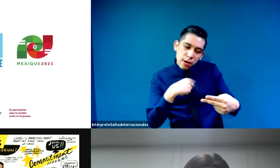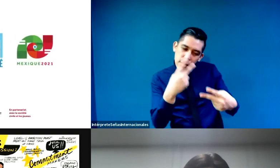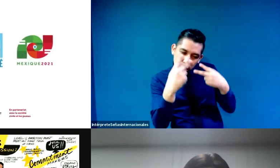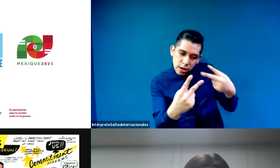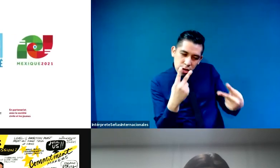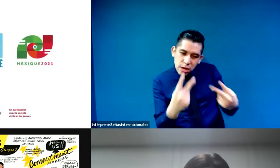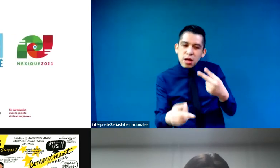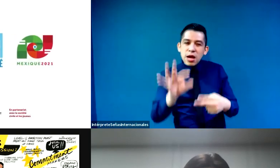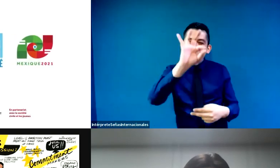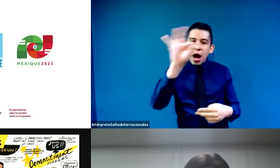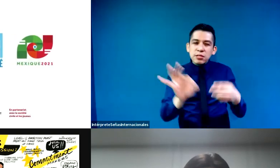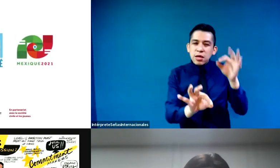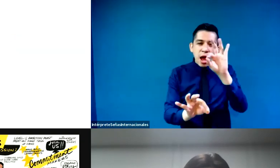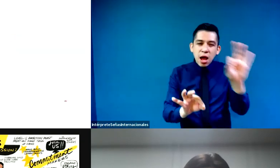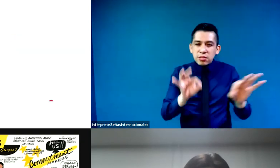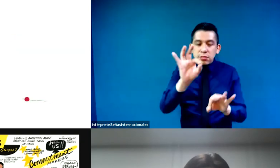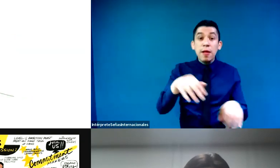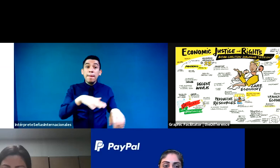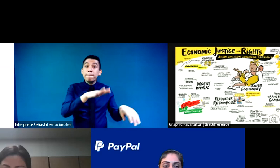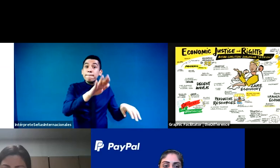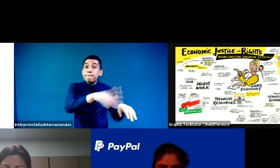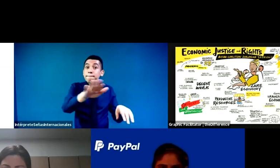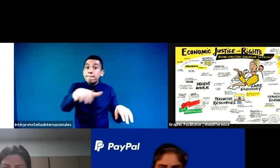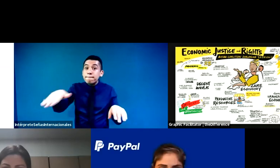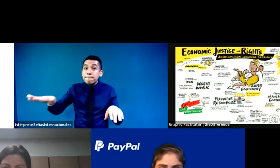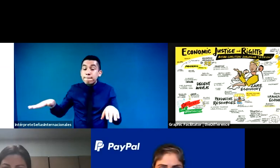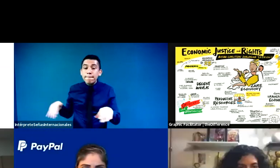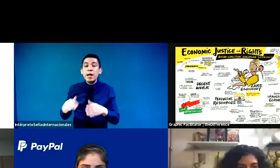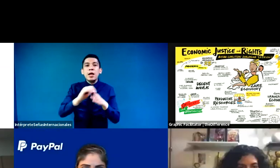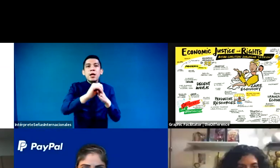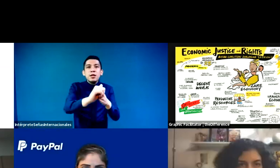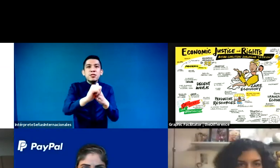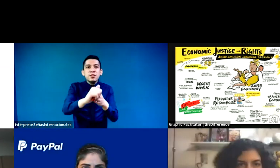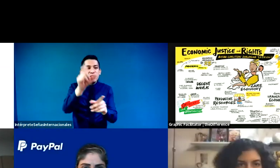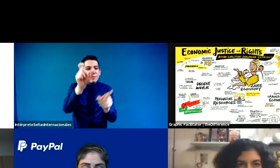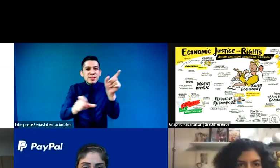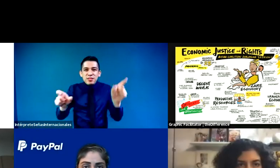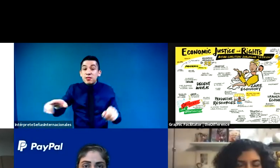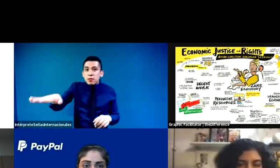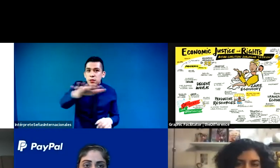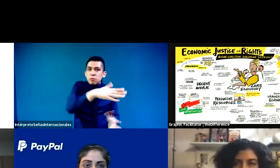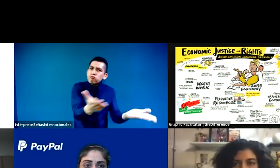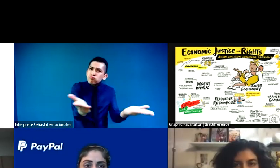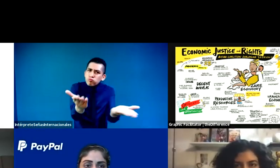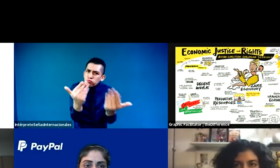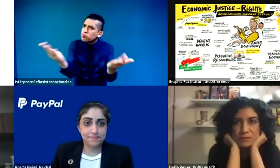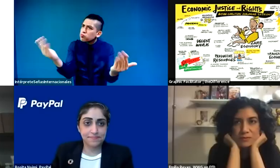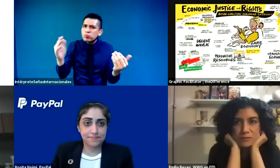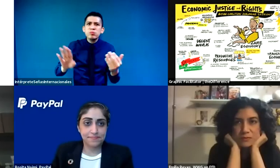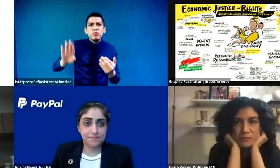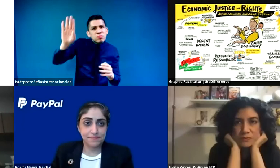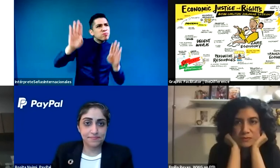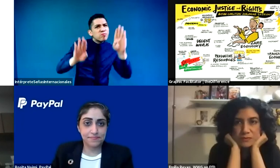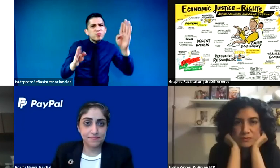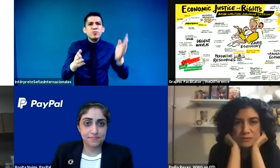panelists to please join me for this session. What I'd like to do is to go through some of